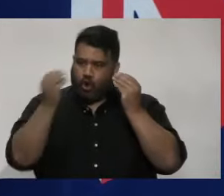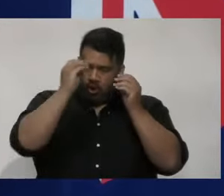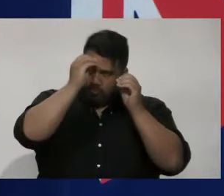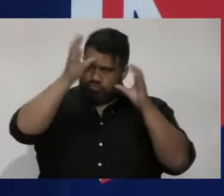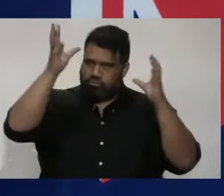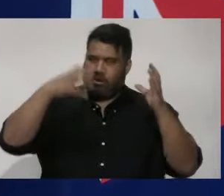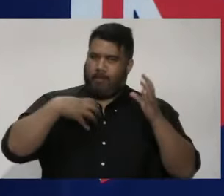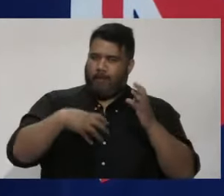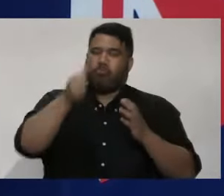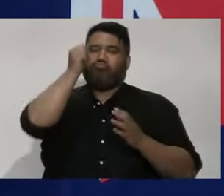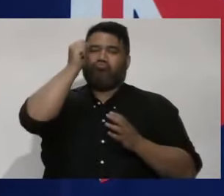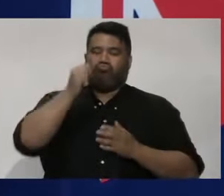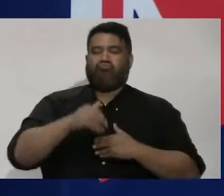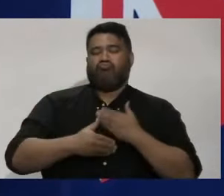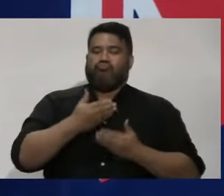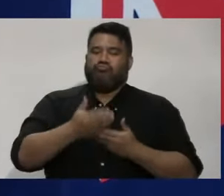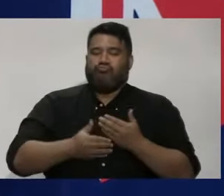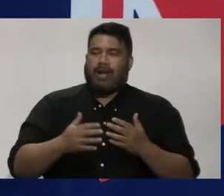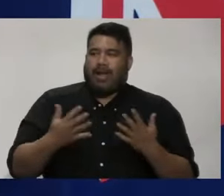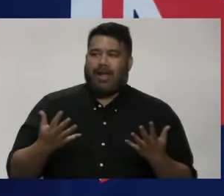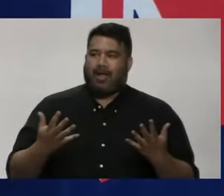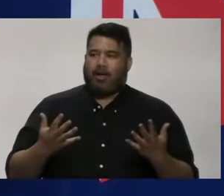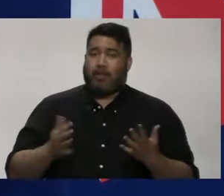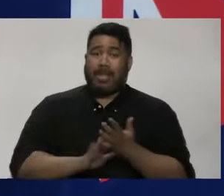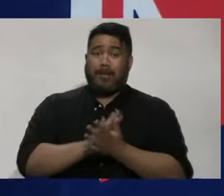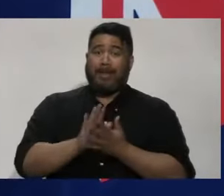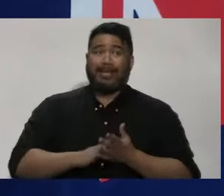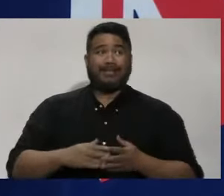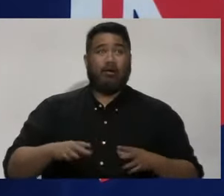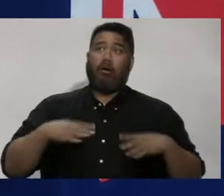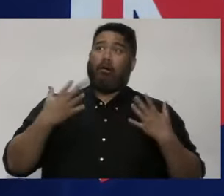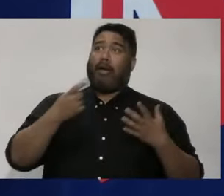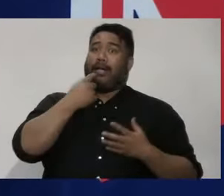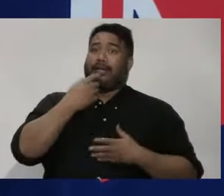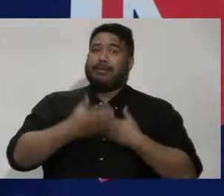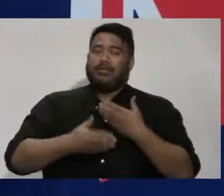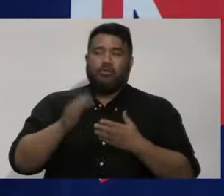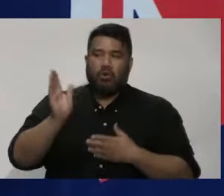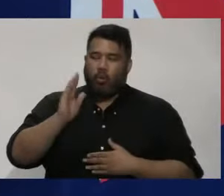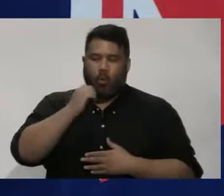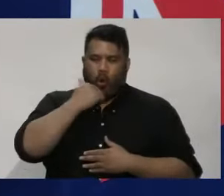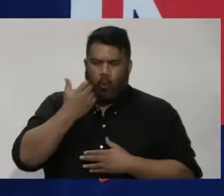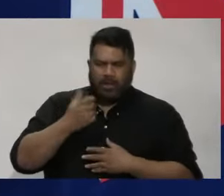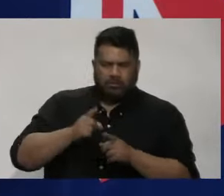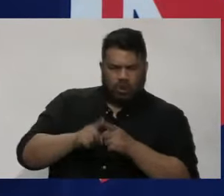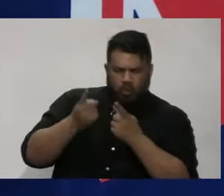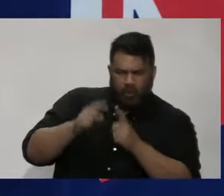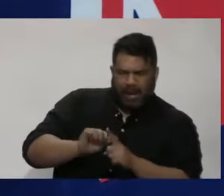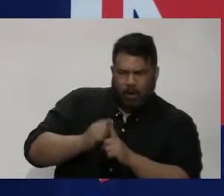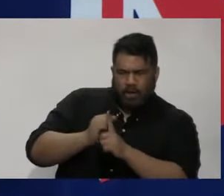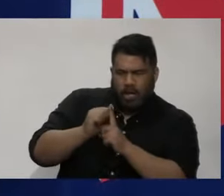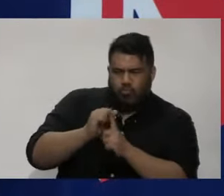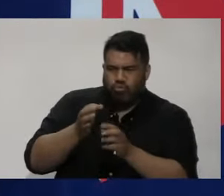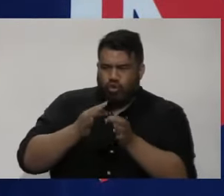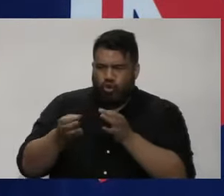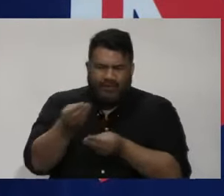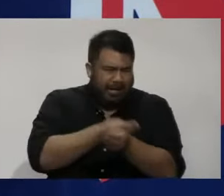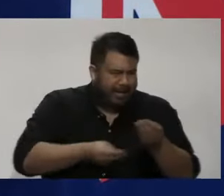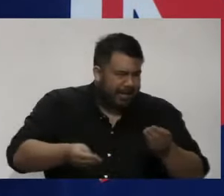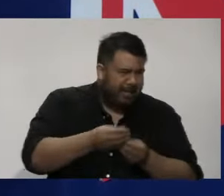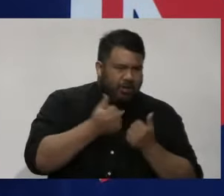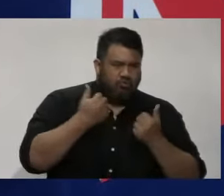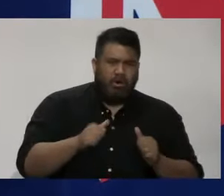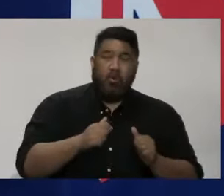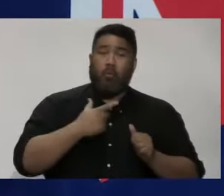are tightening up constantly in our COVID response everything we do to try and make sure we affect as few people as